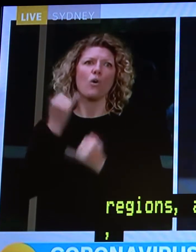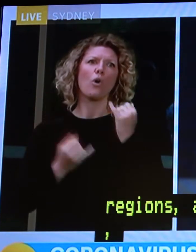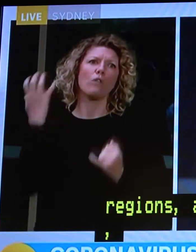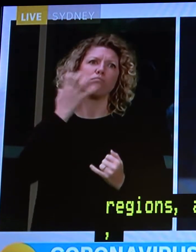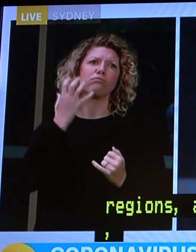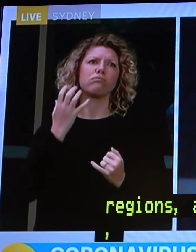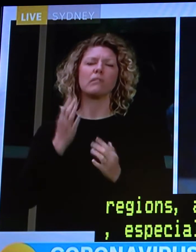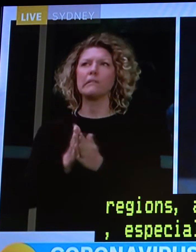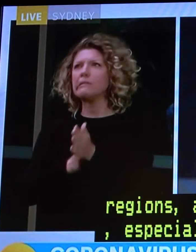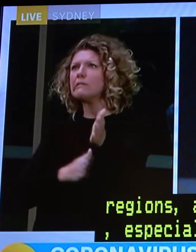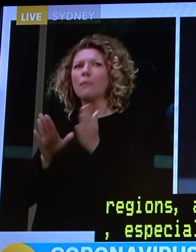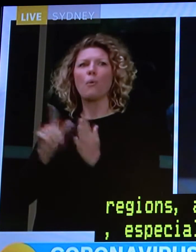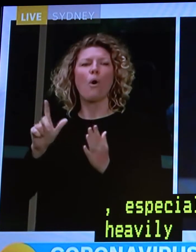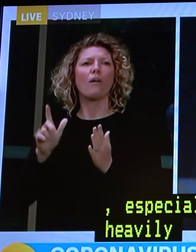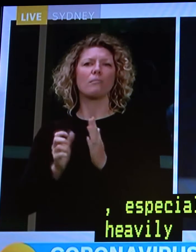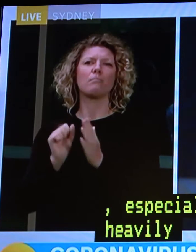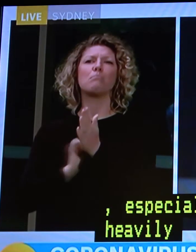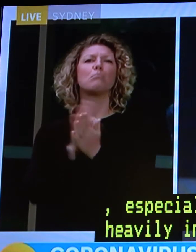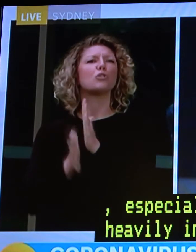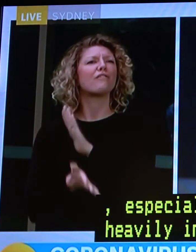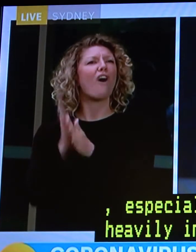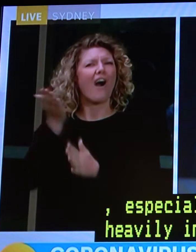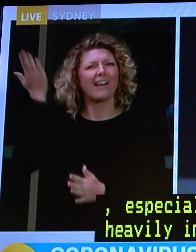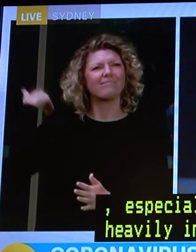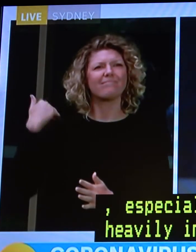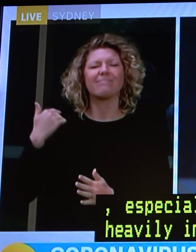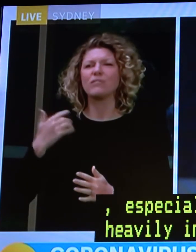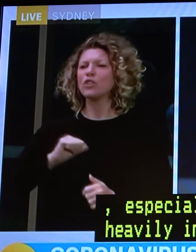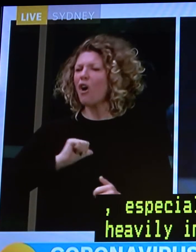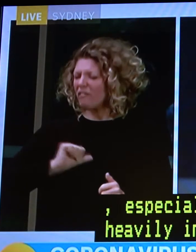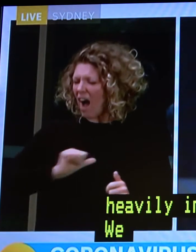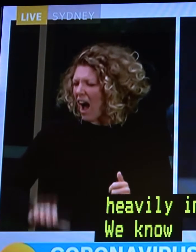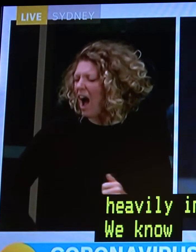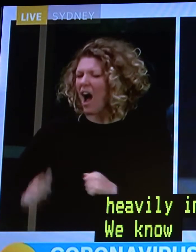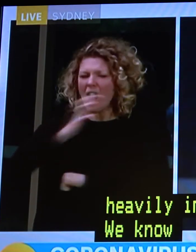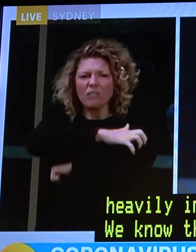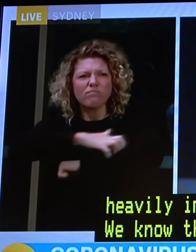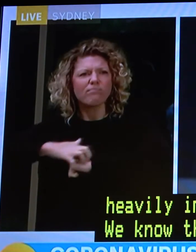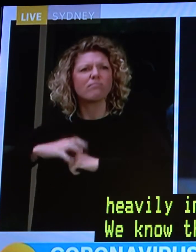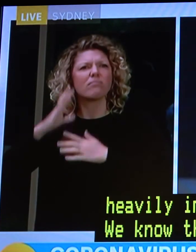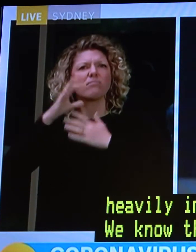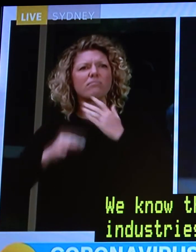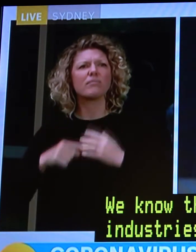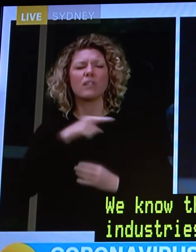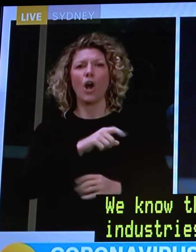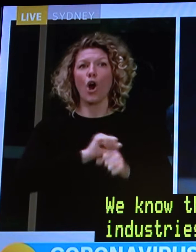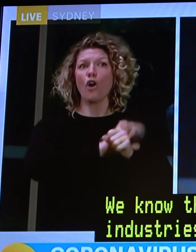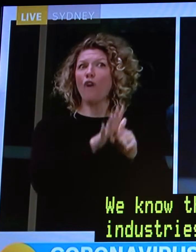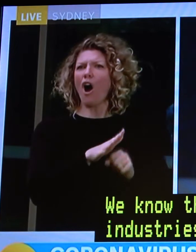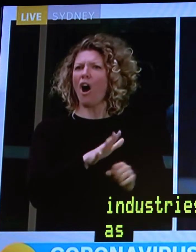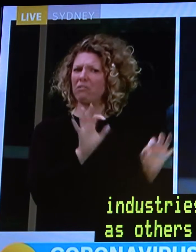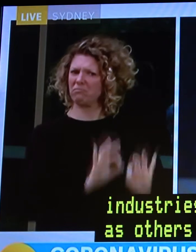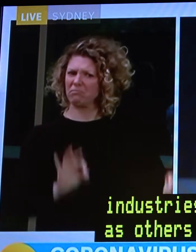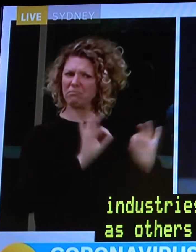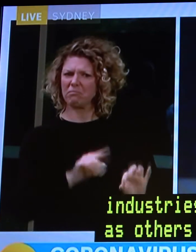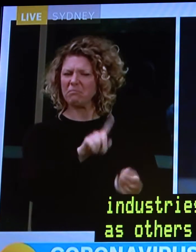know the agriculture and primary industry sector isn't as impacted as others when it comes to the virus. They're able to keep growing, they're able